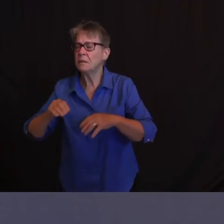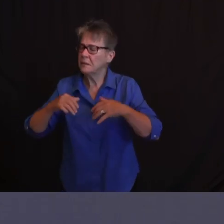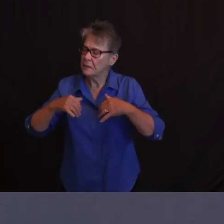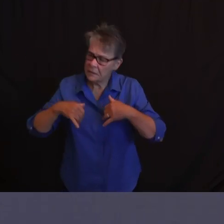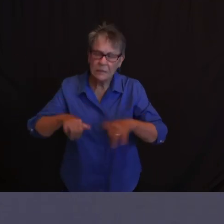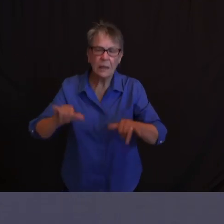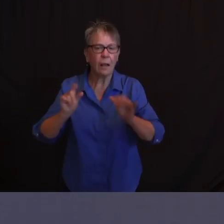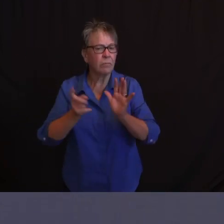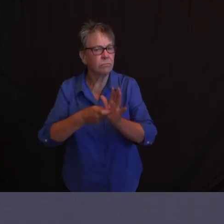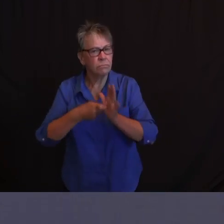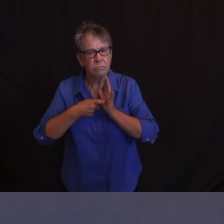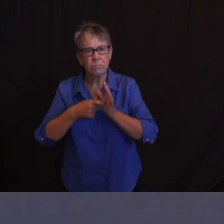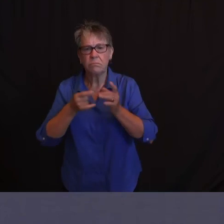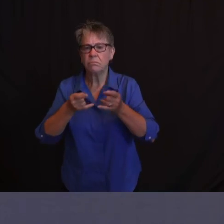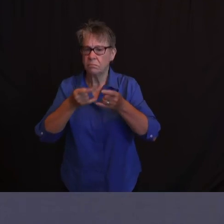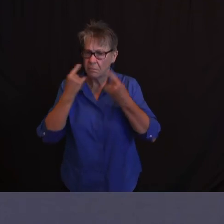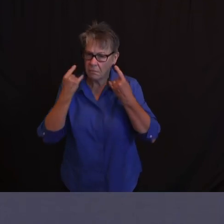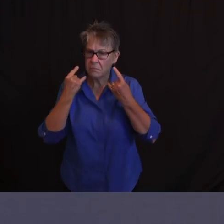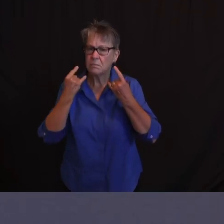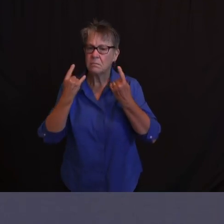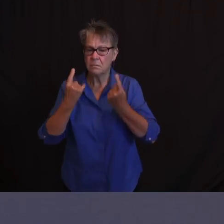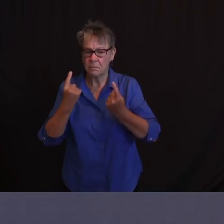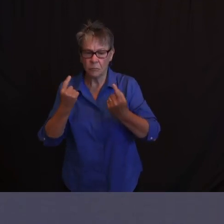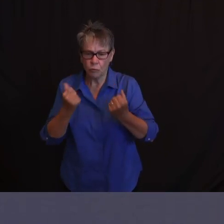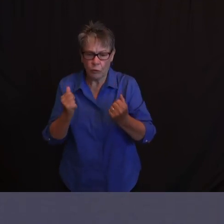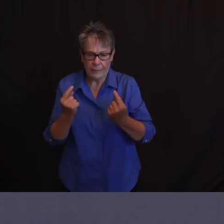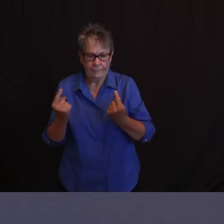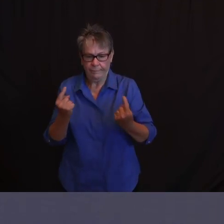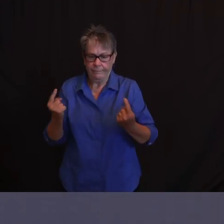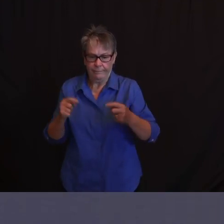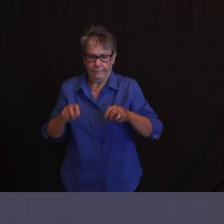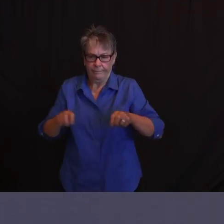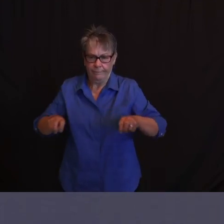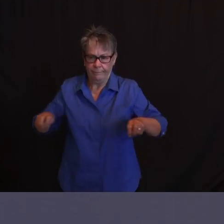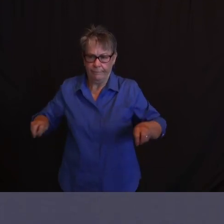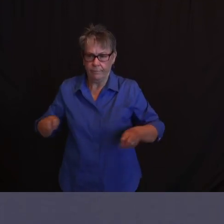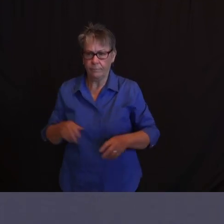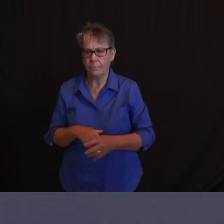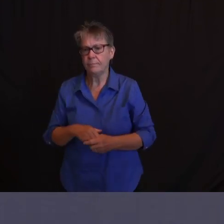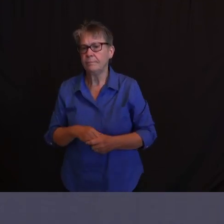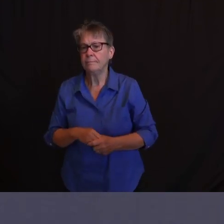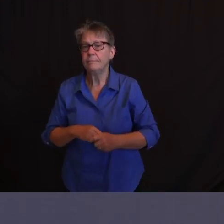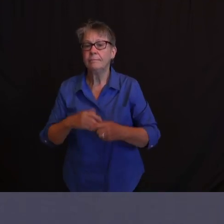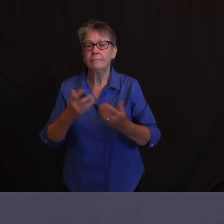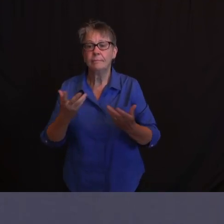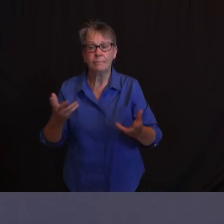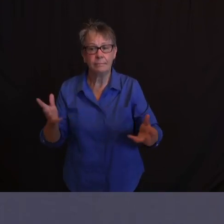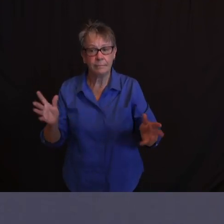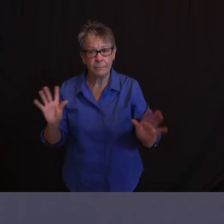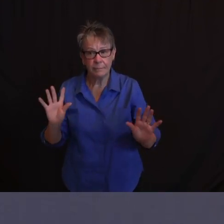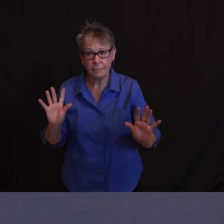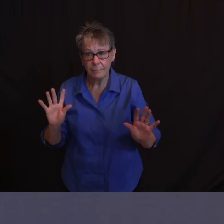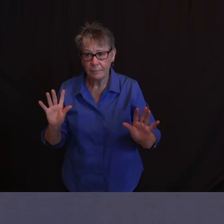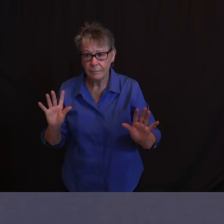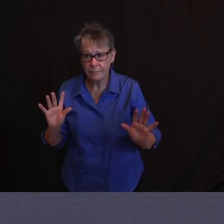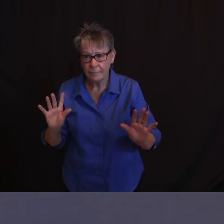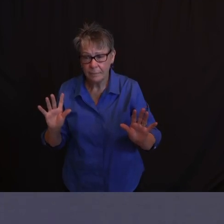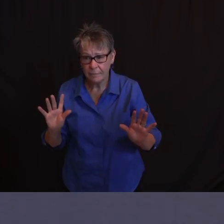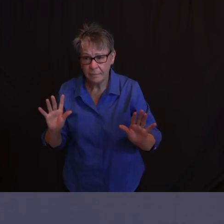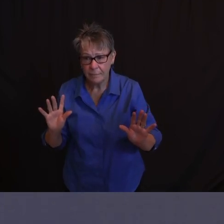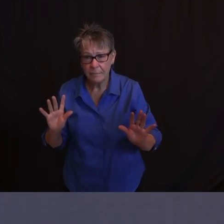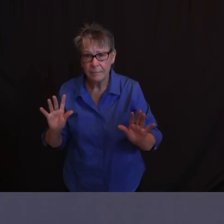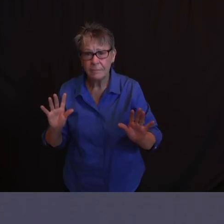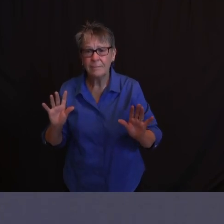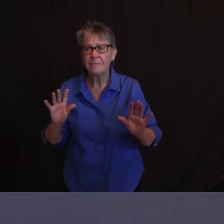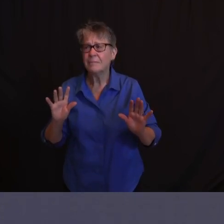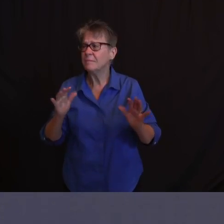Dave. Okay. Good afternoon. People were burning masks outside your house? And which house was